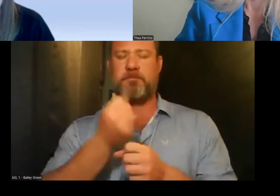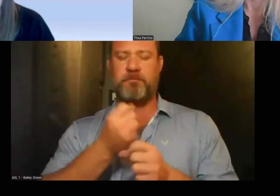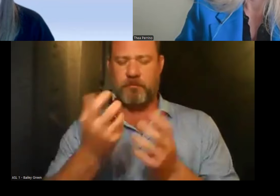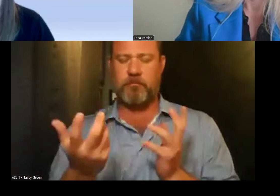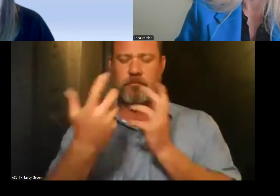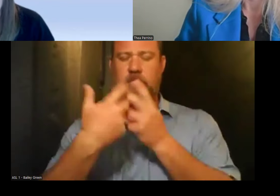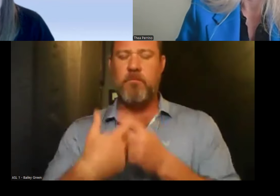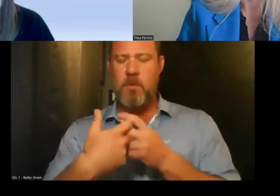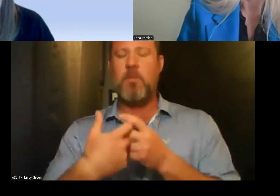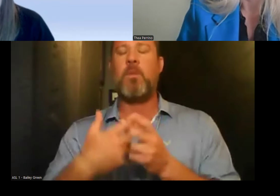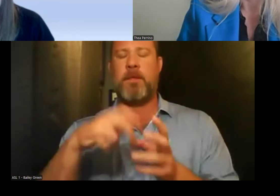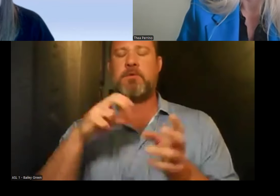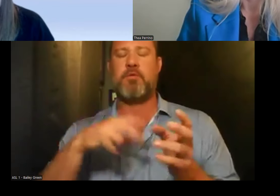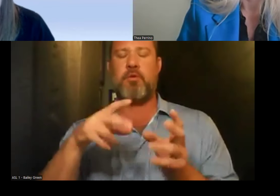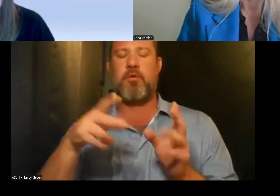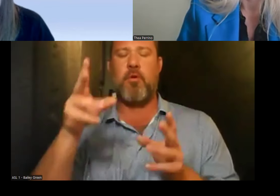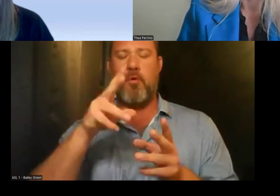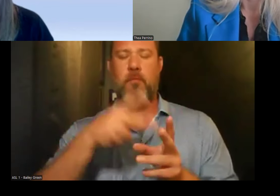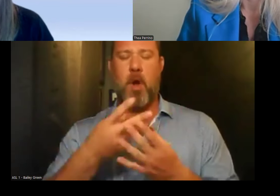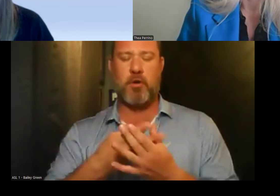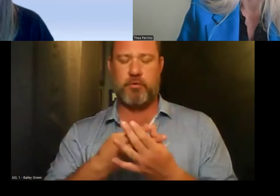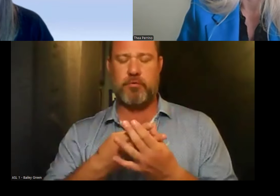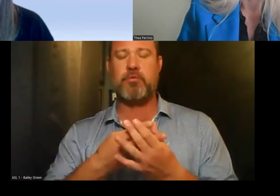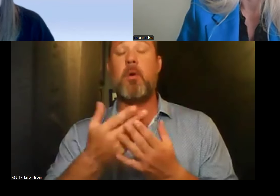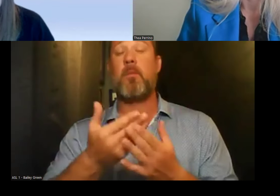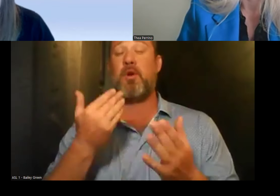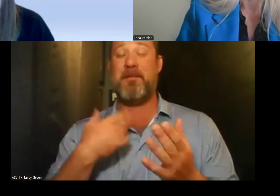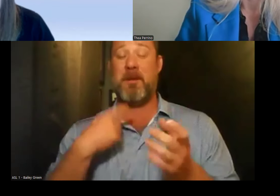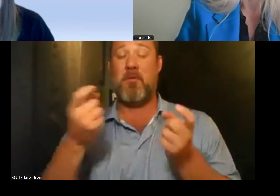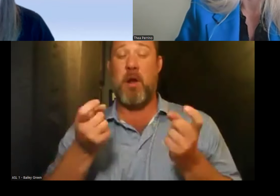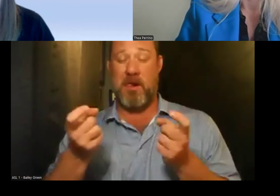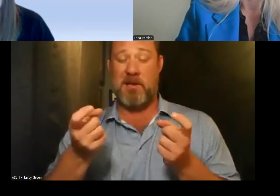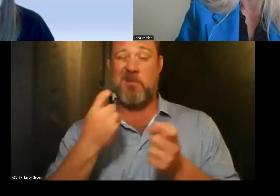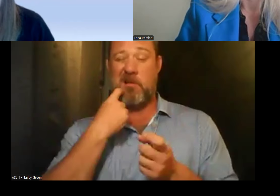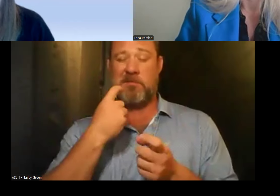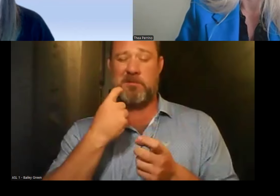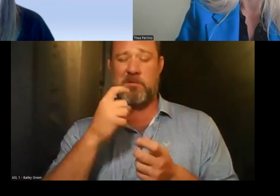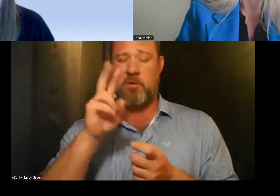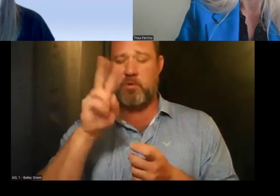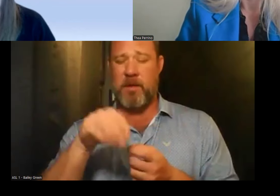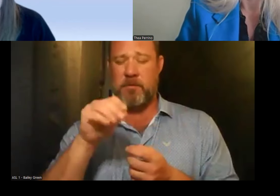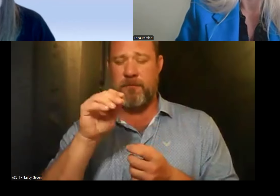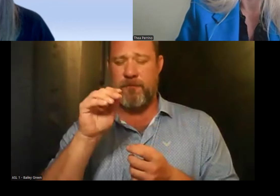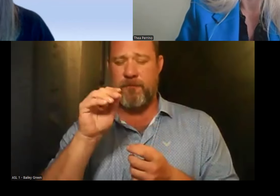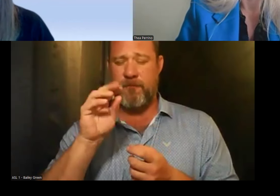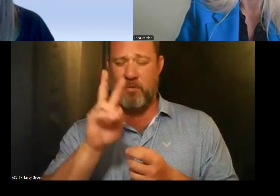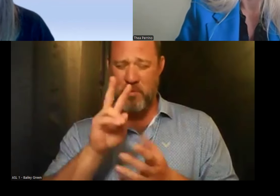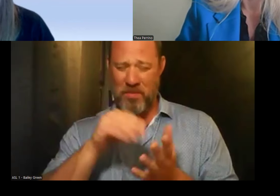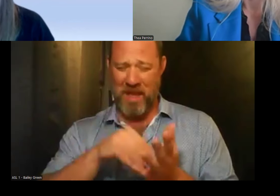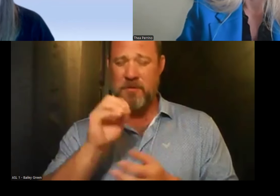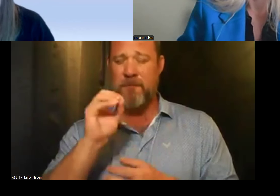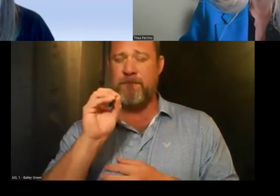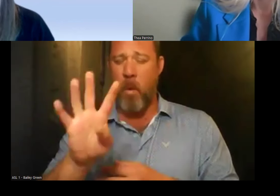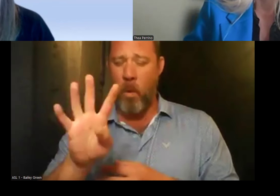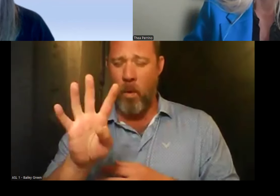with external partners. The previous regulations, last updated in 2004, were based on